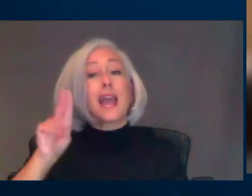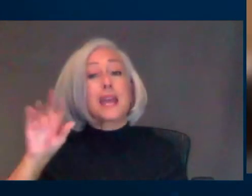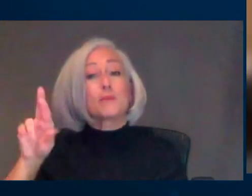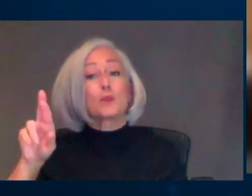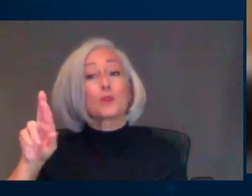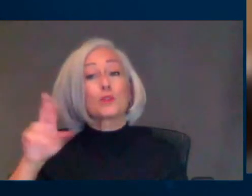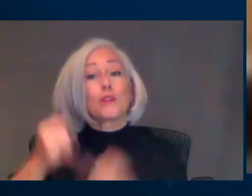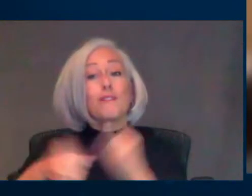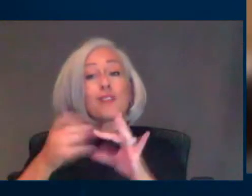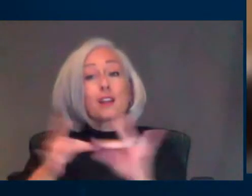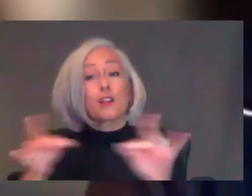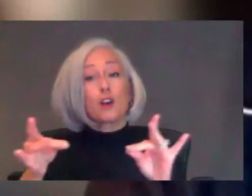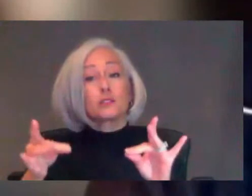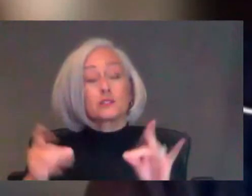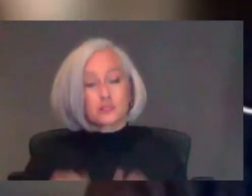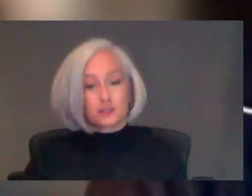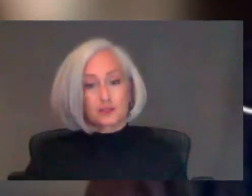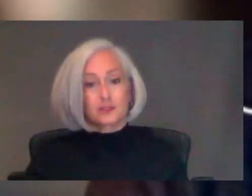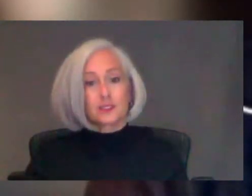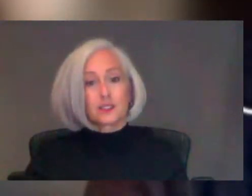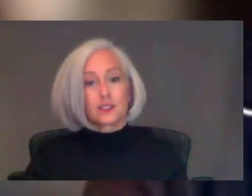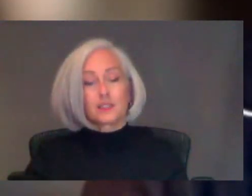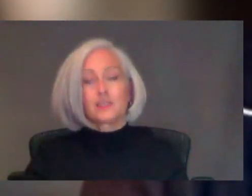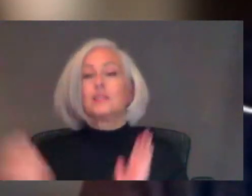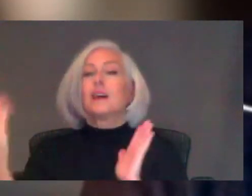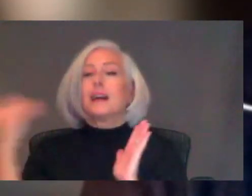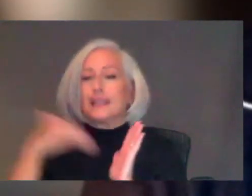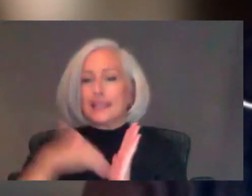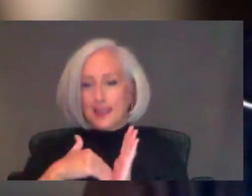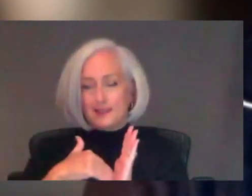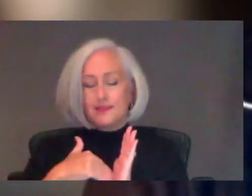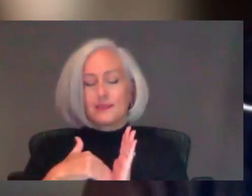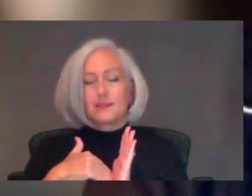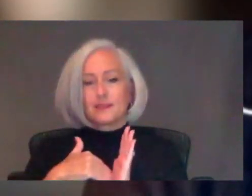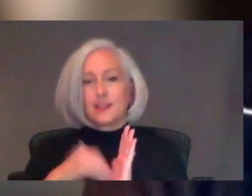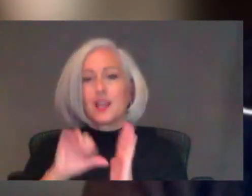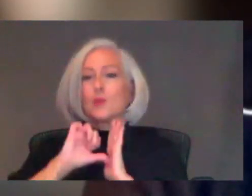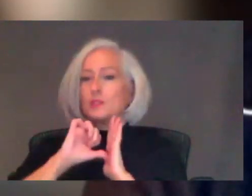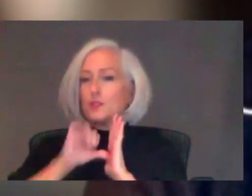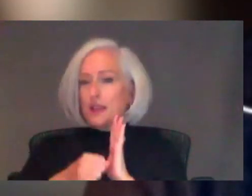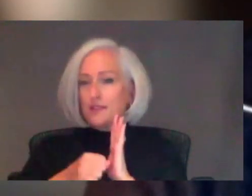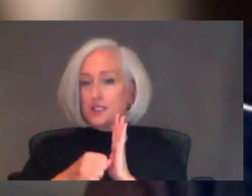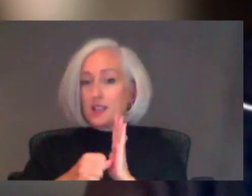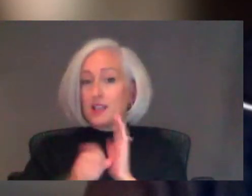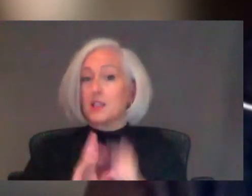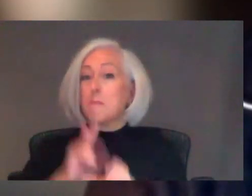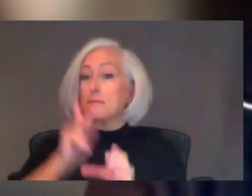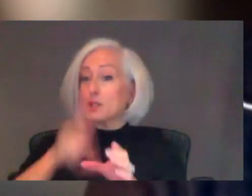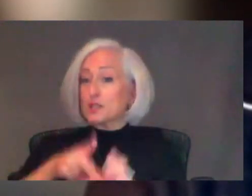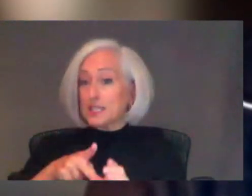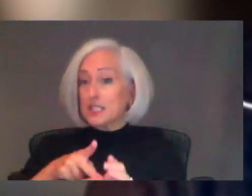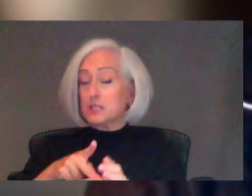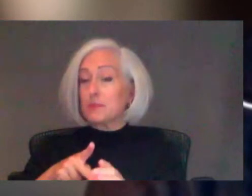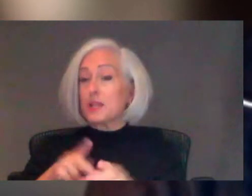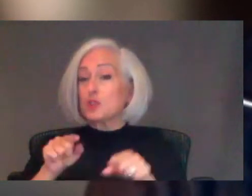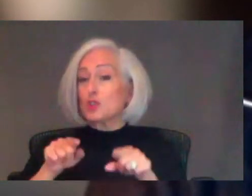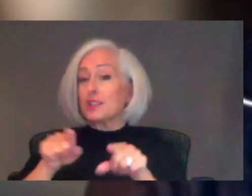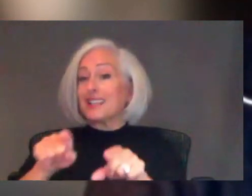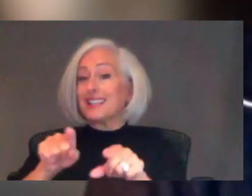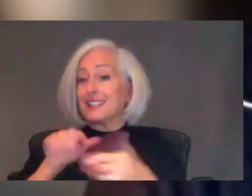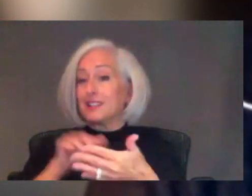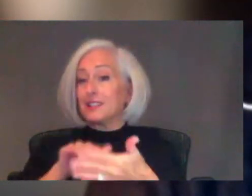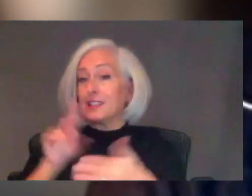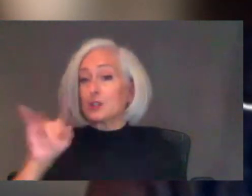it, you always have that option. And so really consider participating in those trials. I wrote down the number for